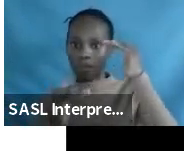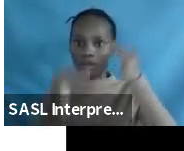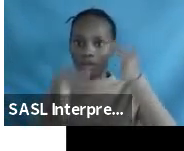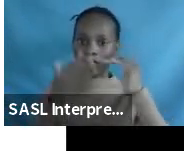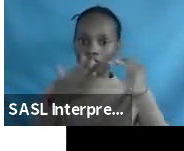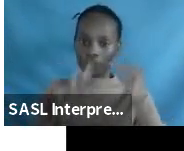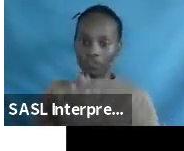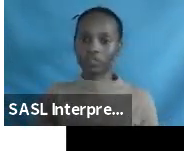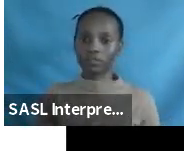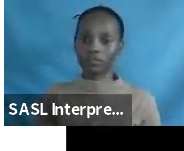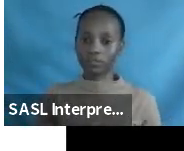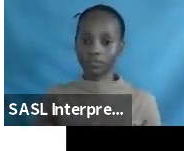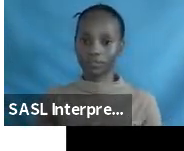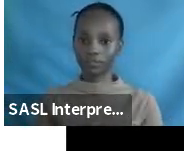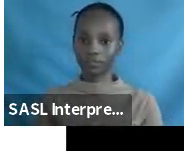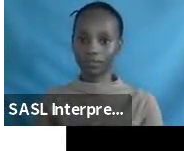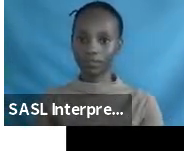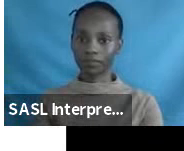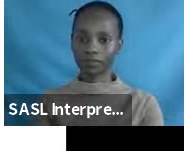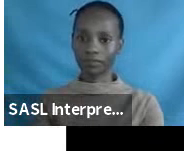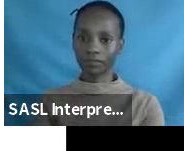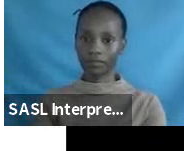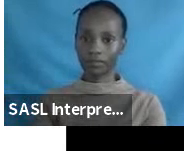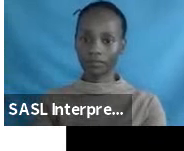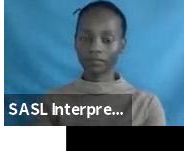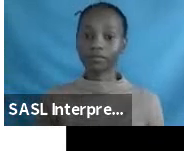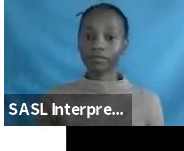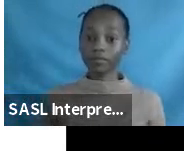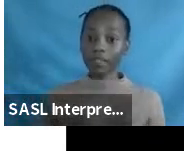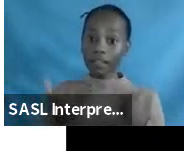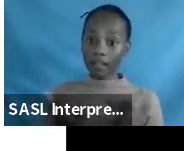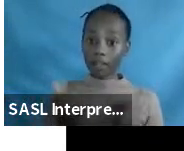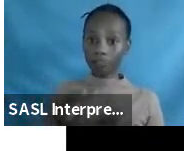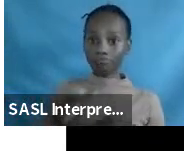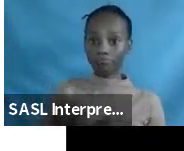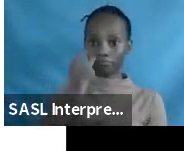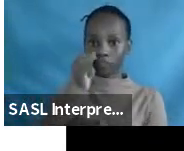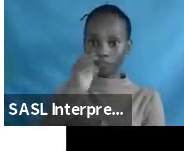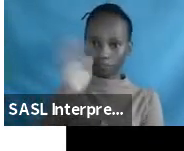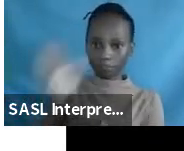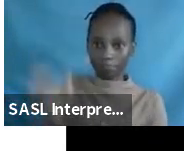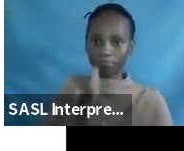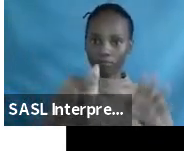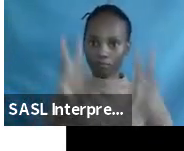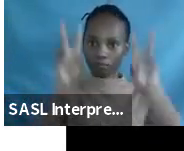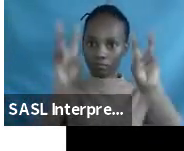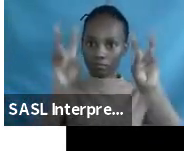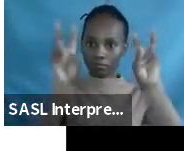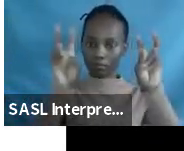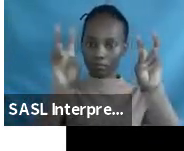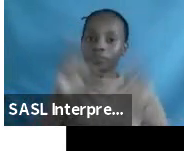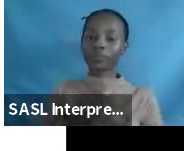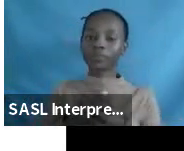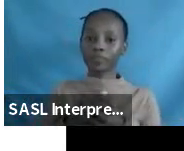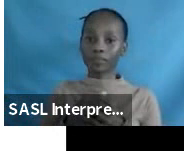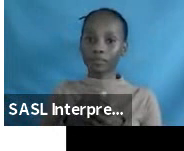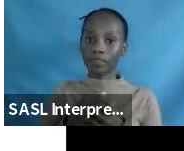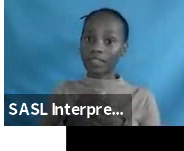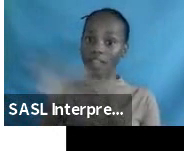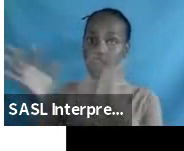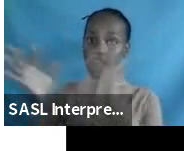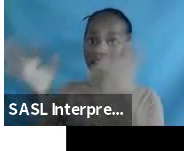swiftly into the next item, which is closely linked to, or is a subset of illicit